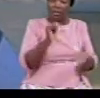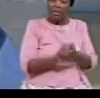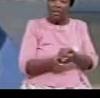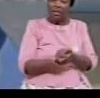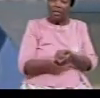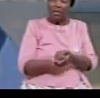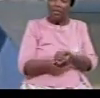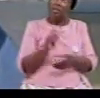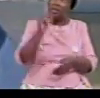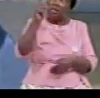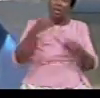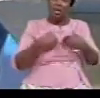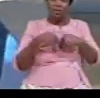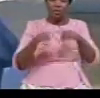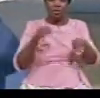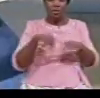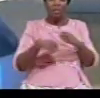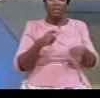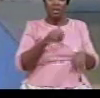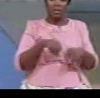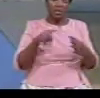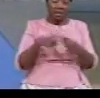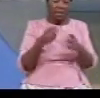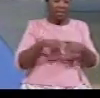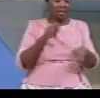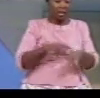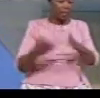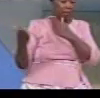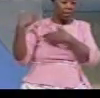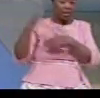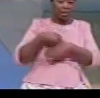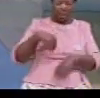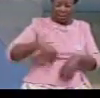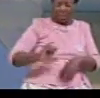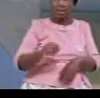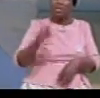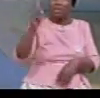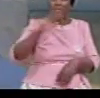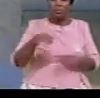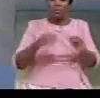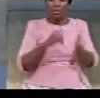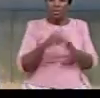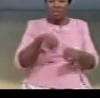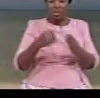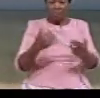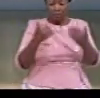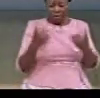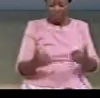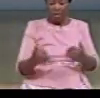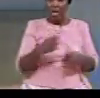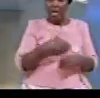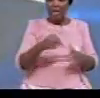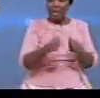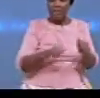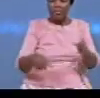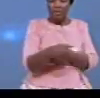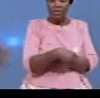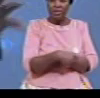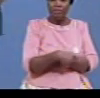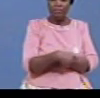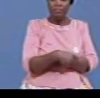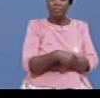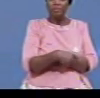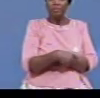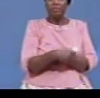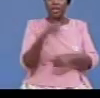he started in the past, and he's doing it in the present. And every day